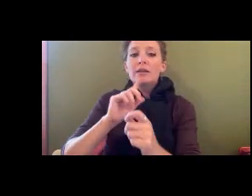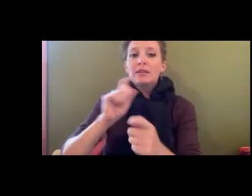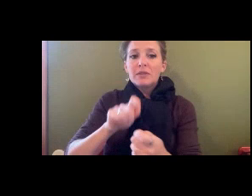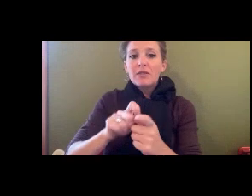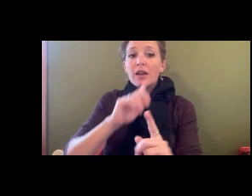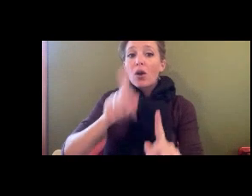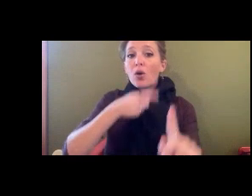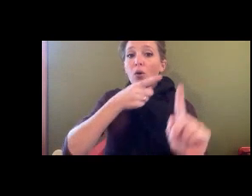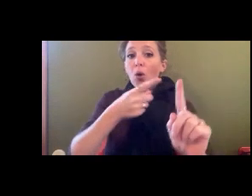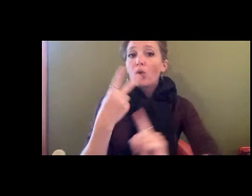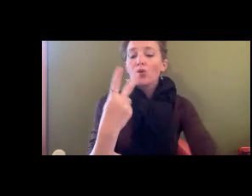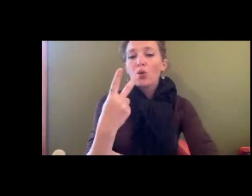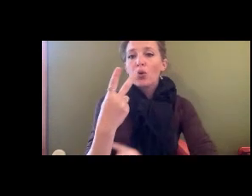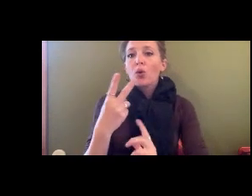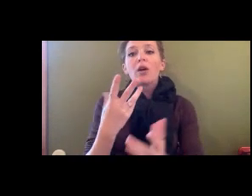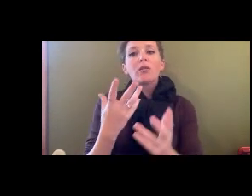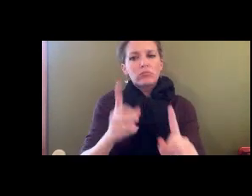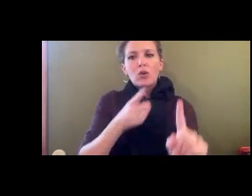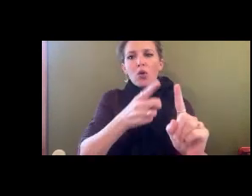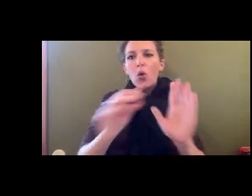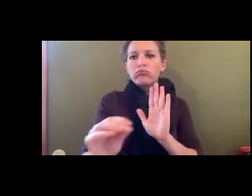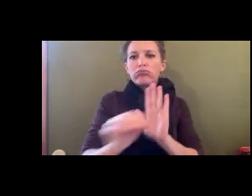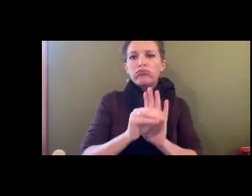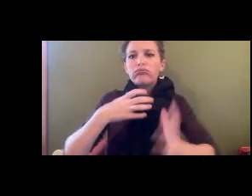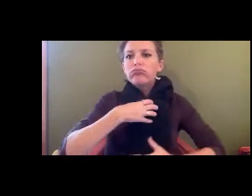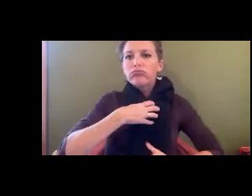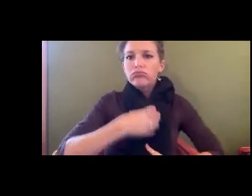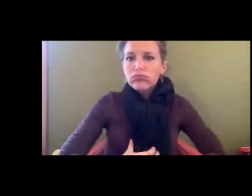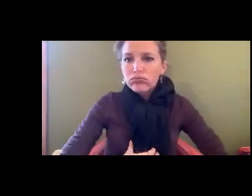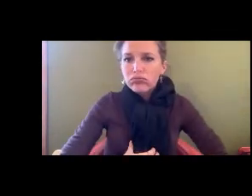hunger, in which two specific